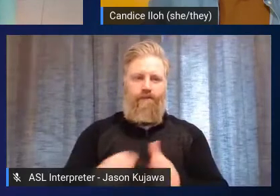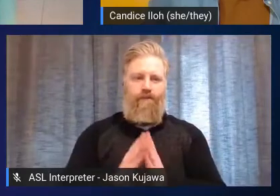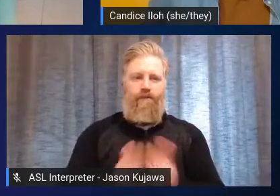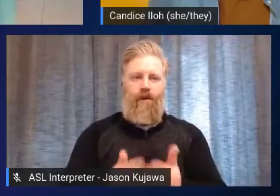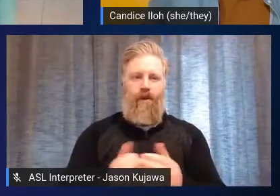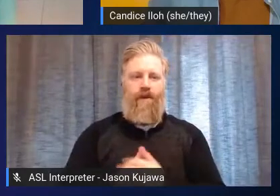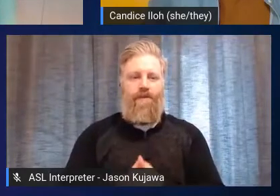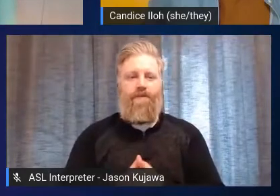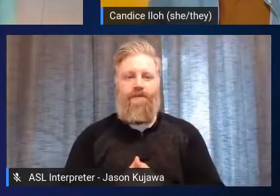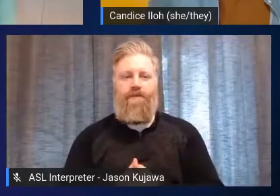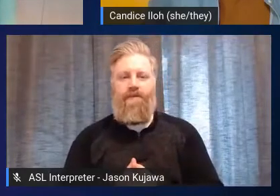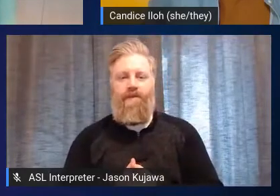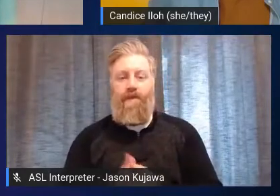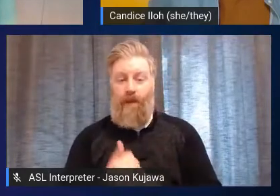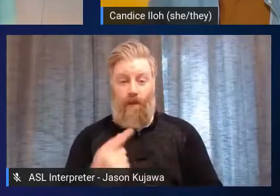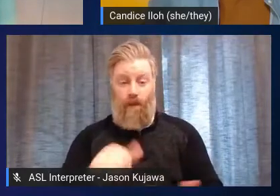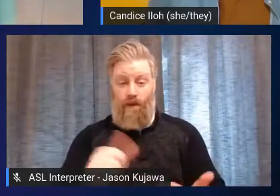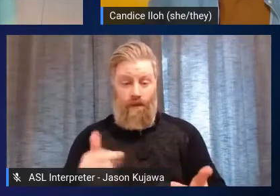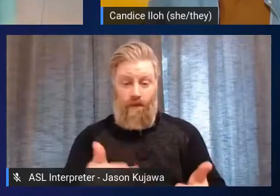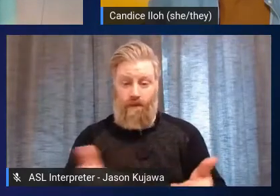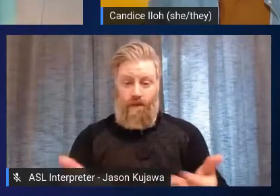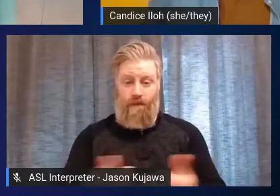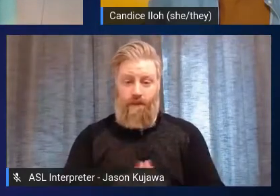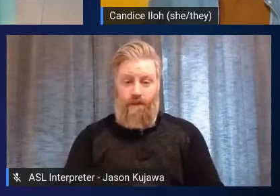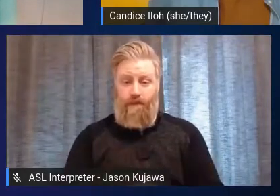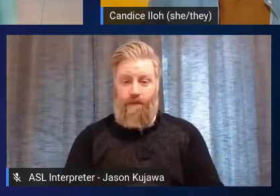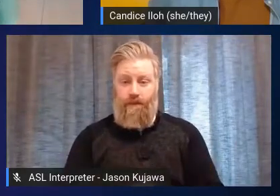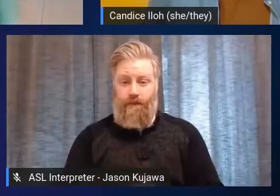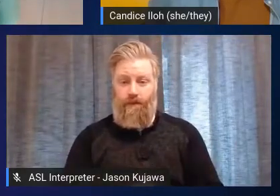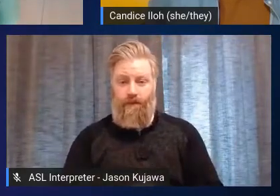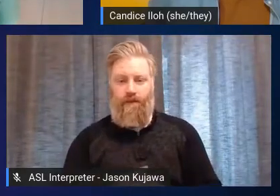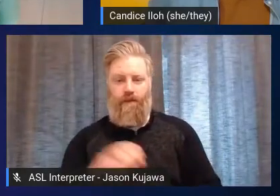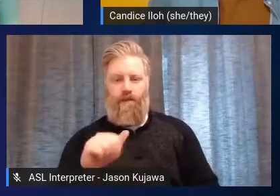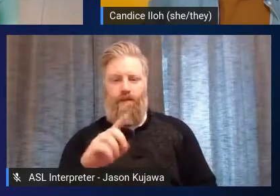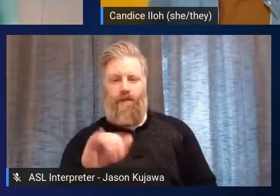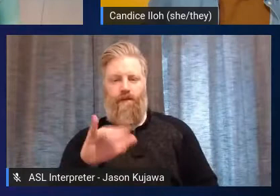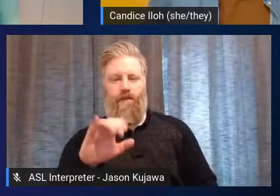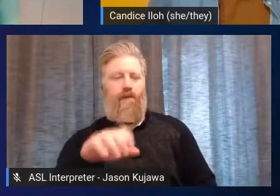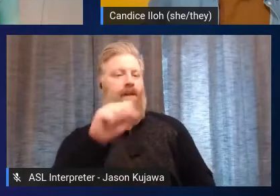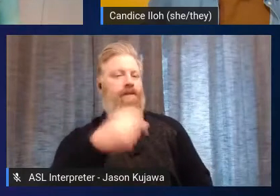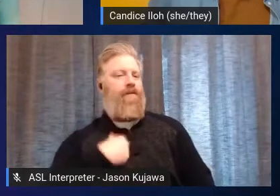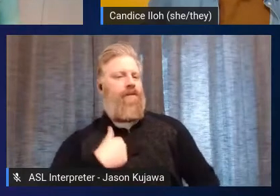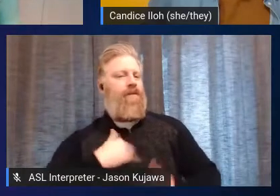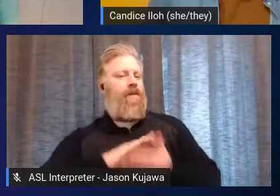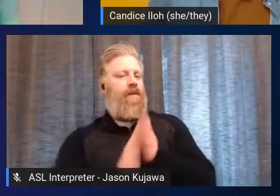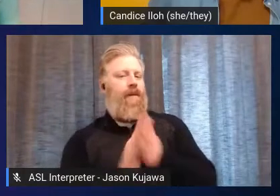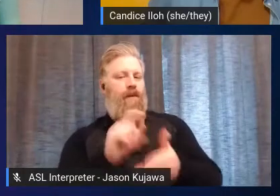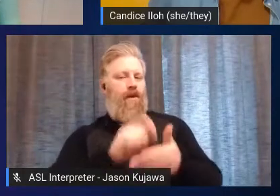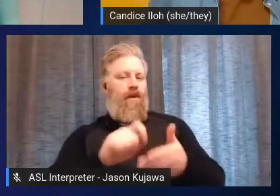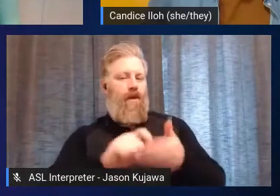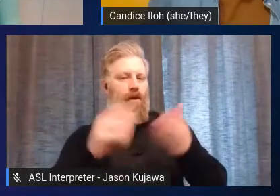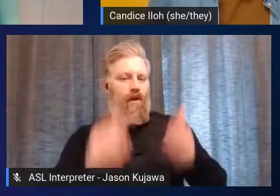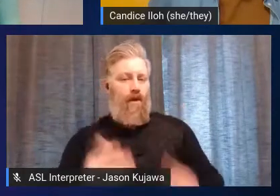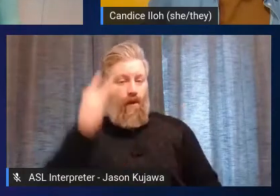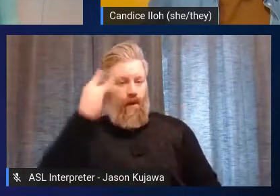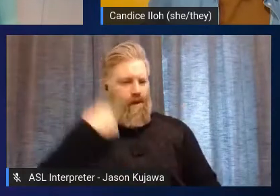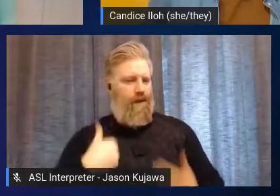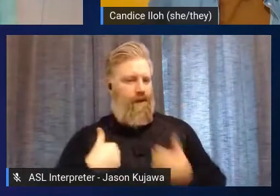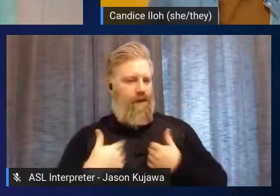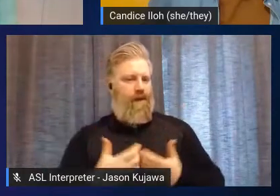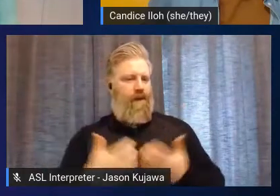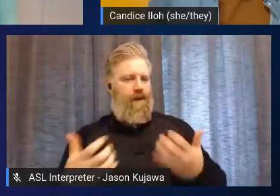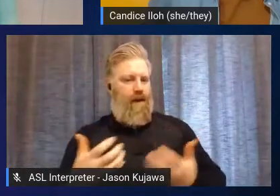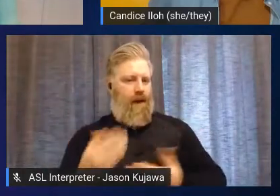Anybody else? Yeah, I feel like I became an author just because I had a lot to say. I grew